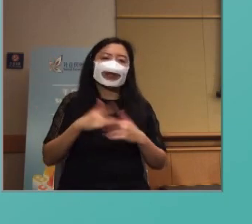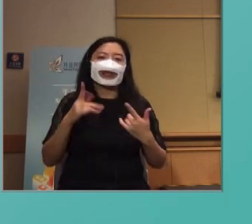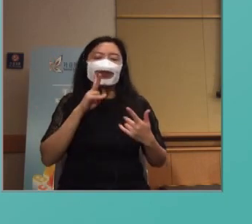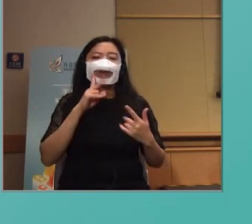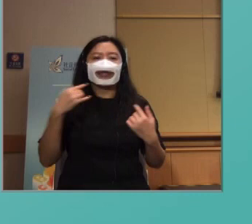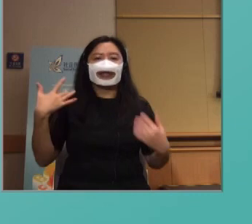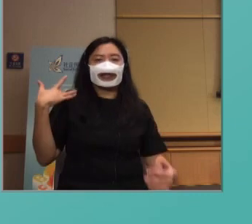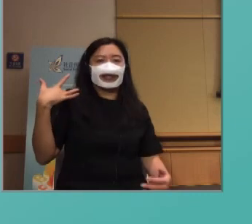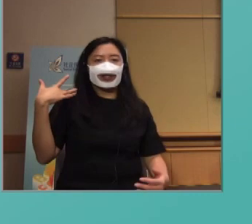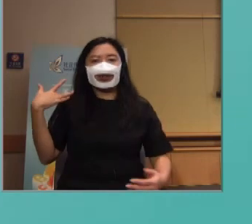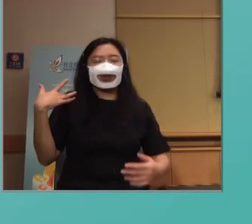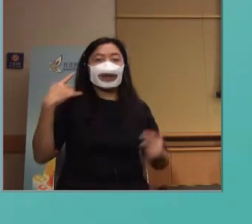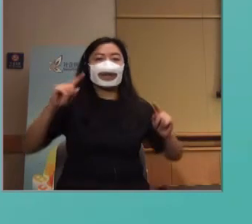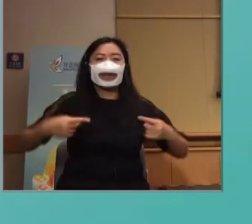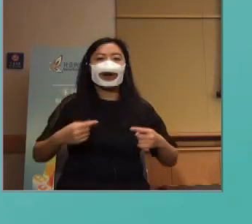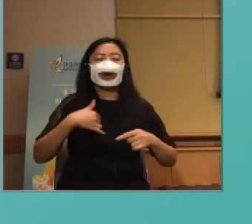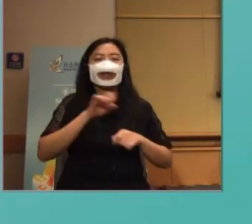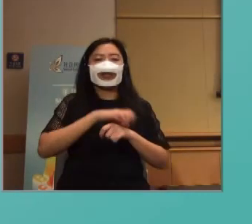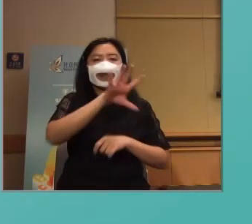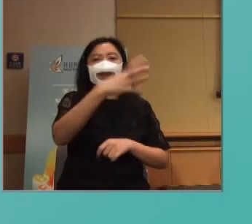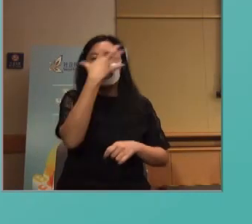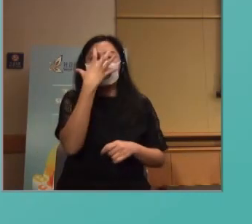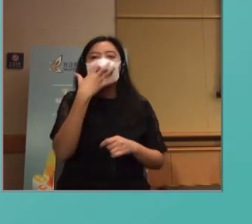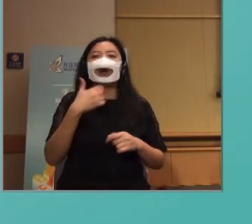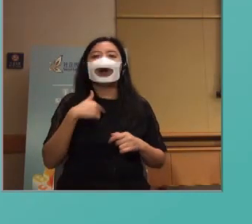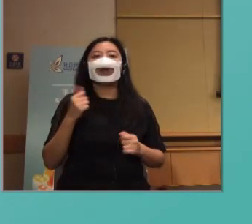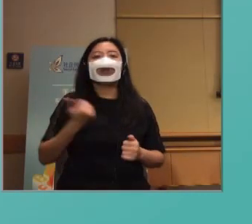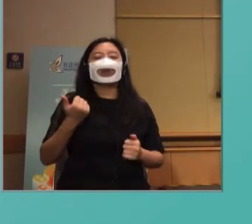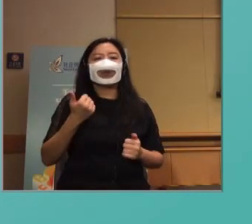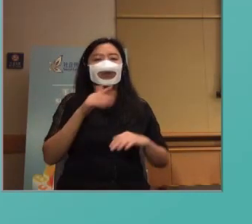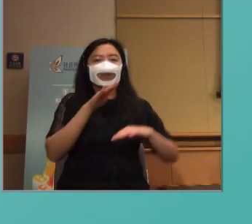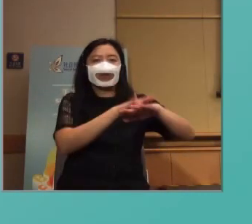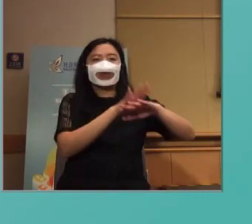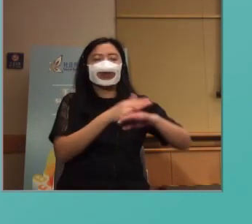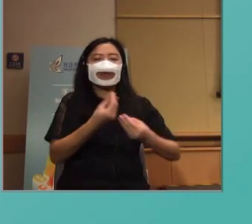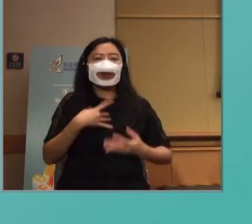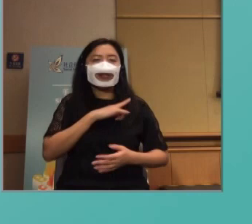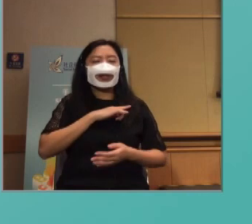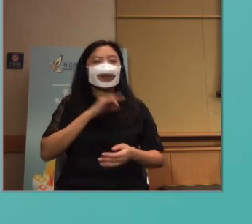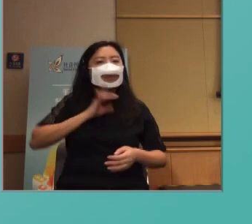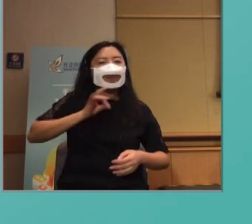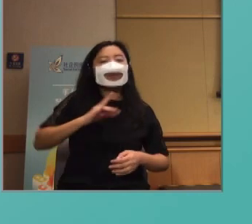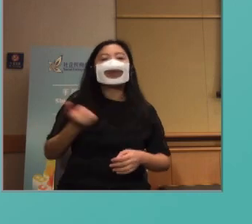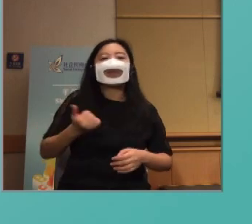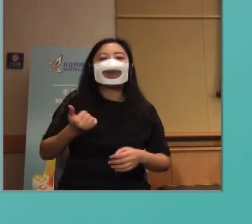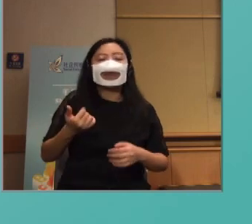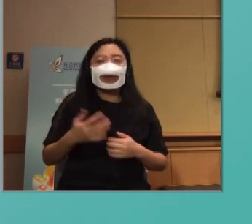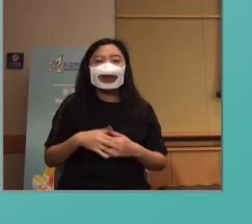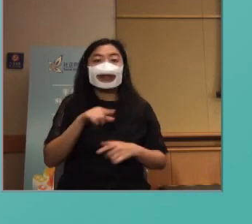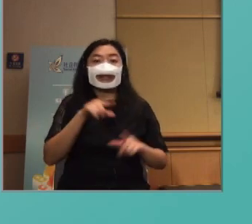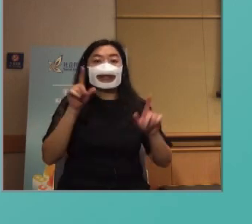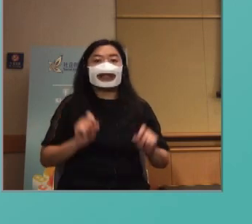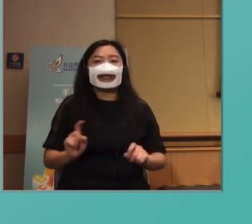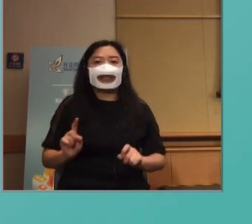more possibilities as we see in the physical world. And basically what happens is that it becomes a way for you to own and